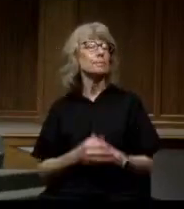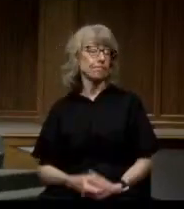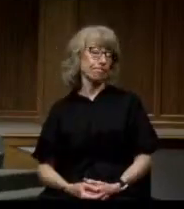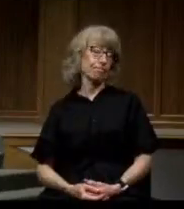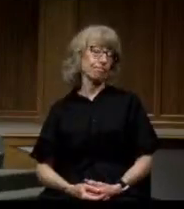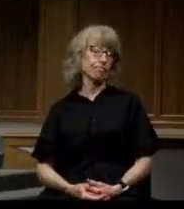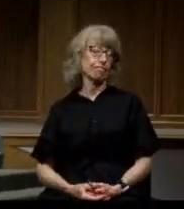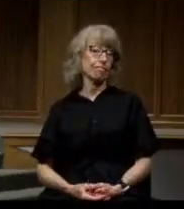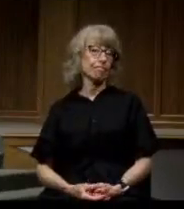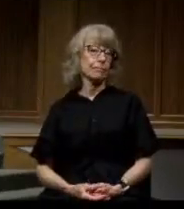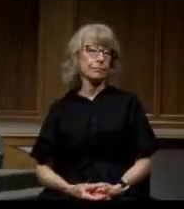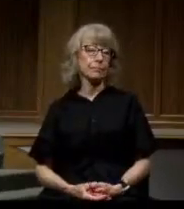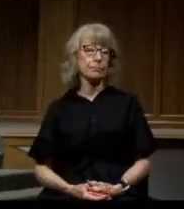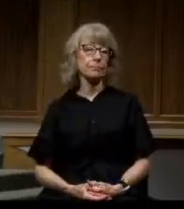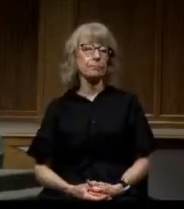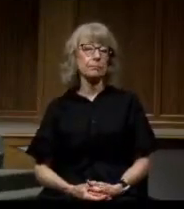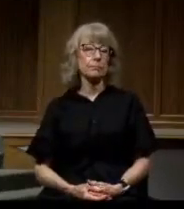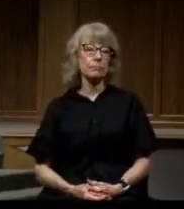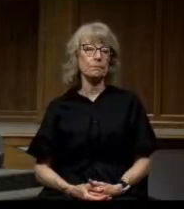life?